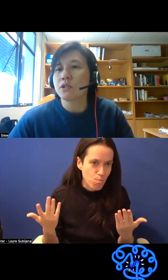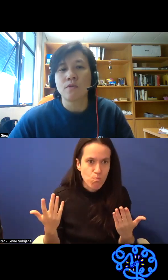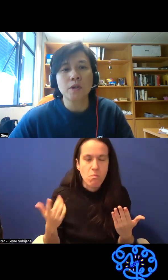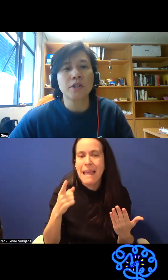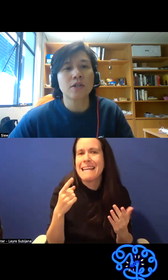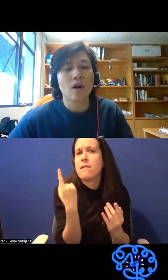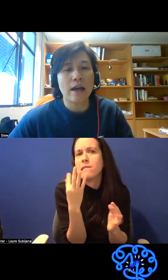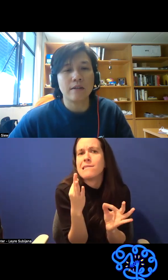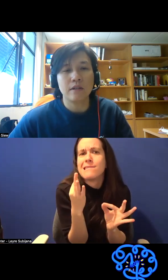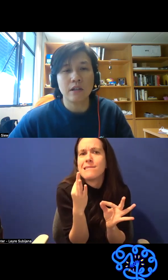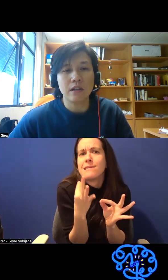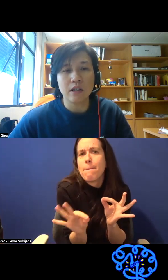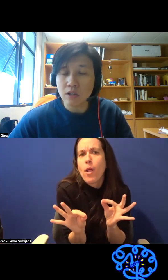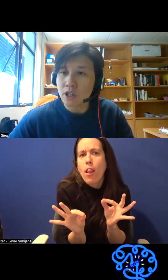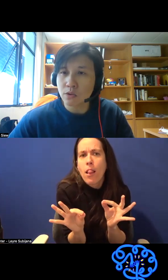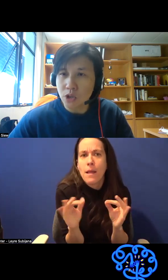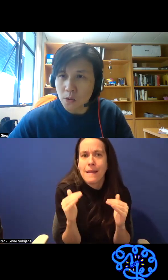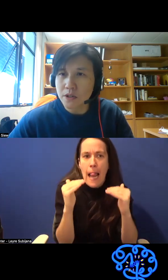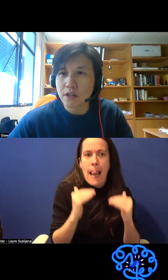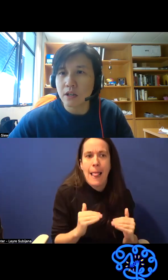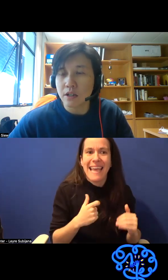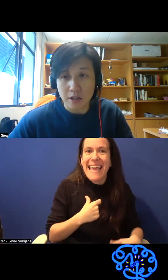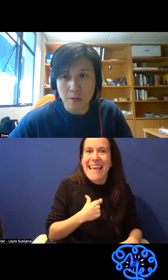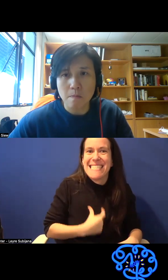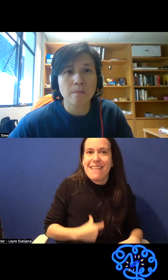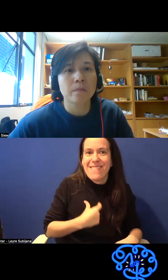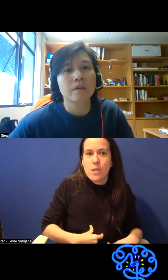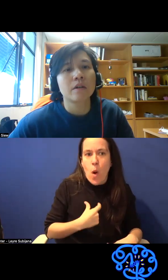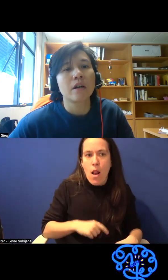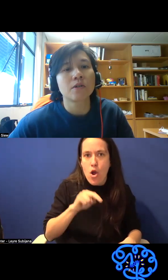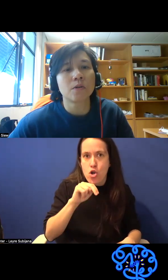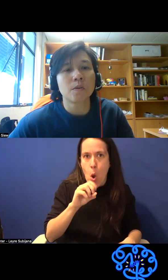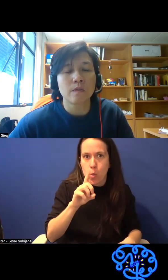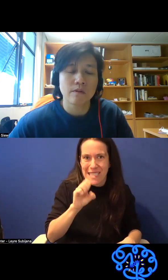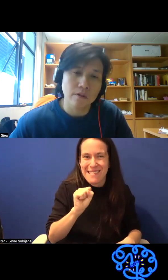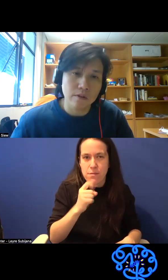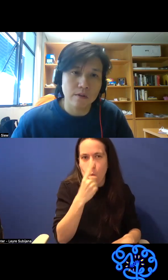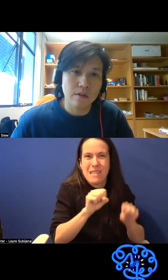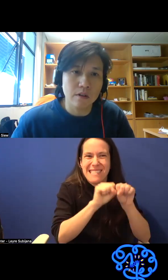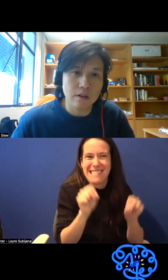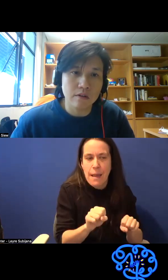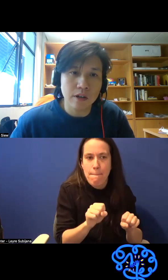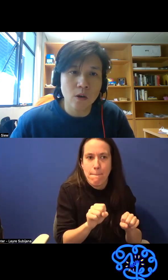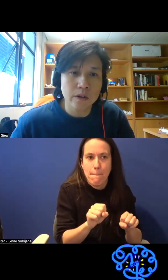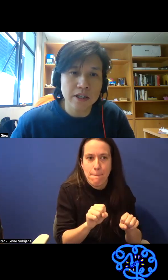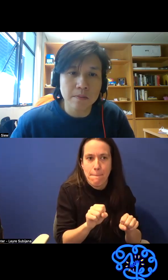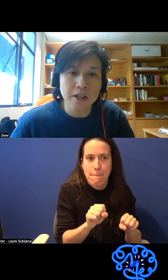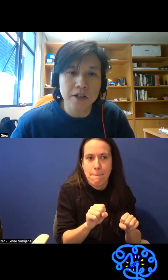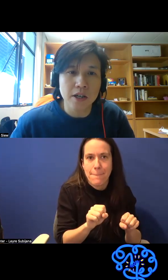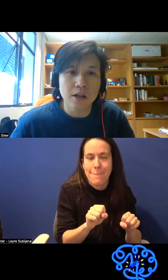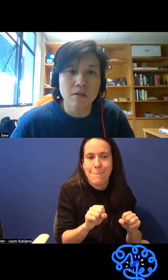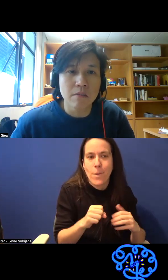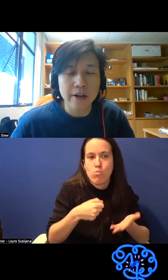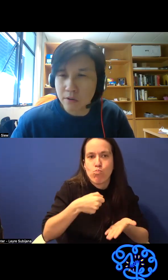simplest is to focus at the individual nodes in the system. And so we call these